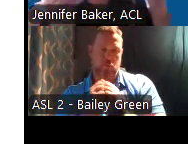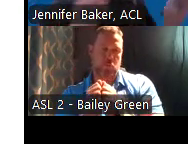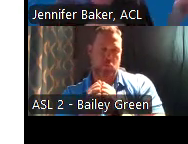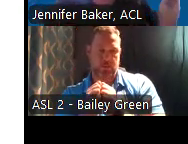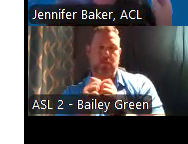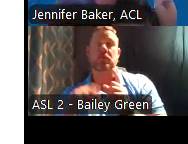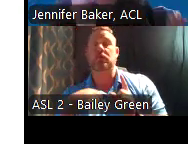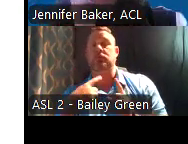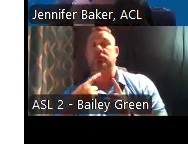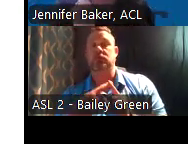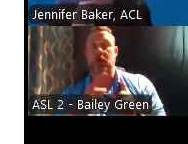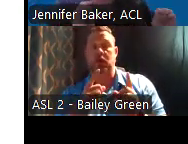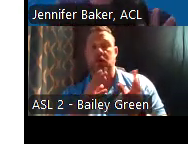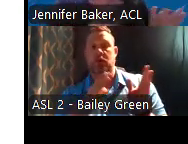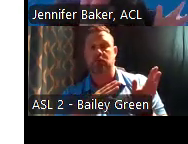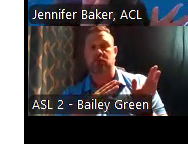then put into